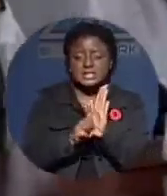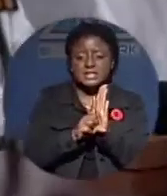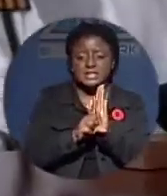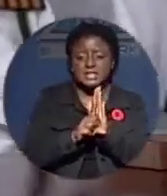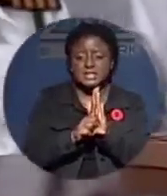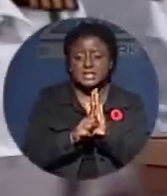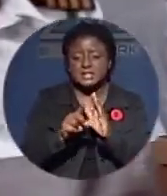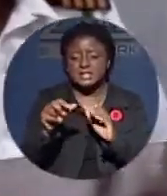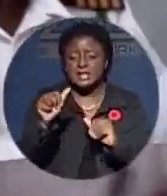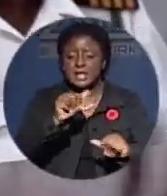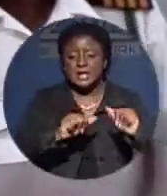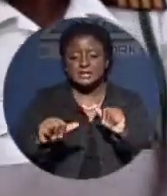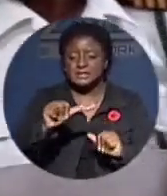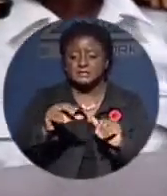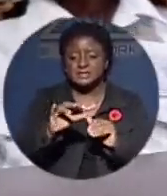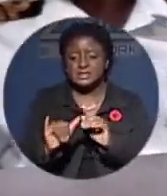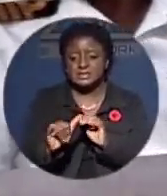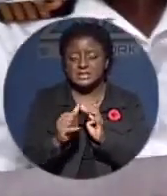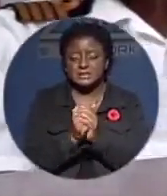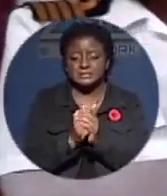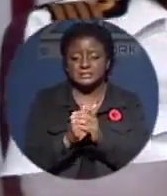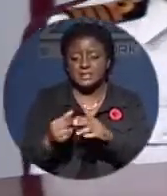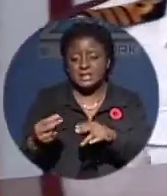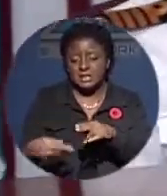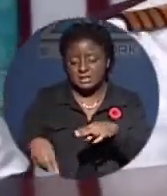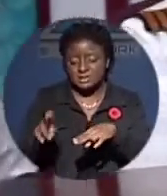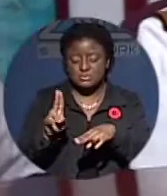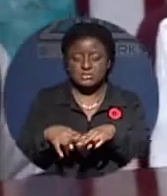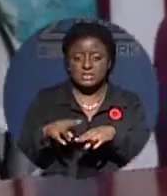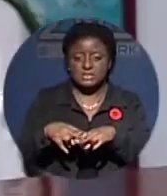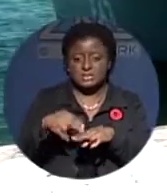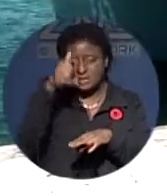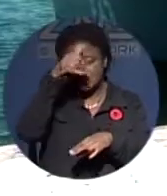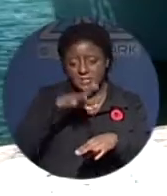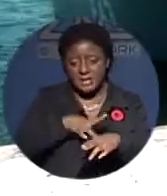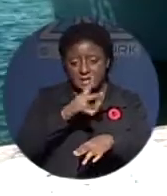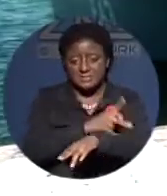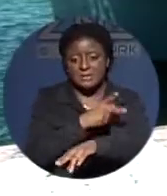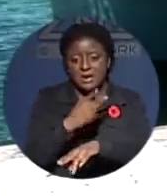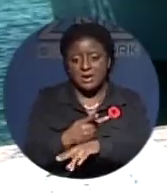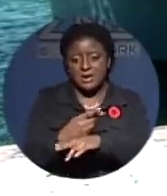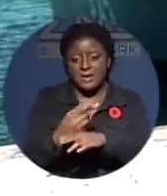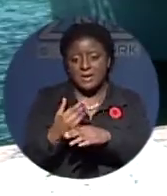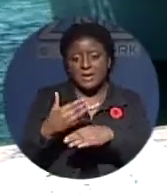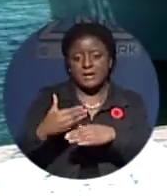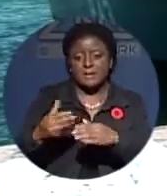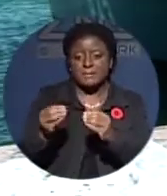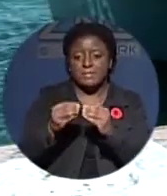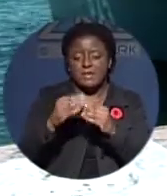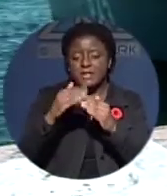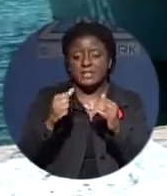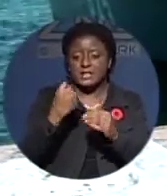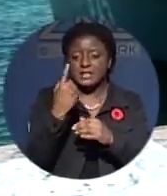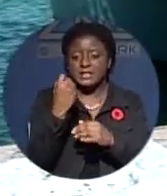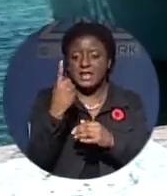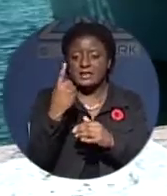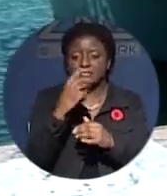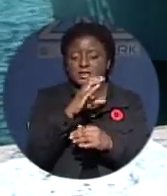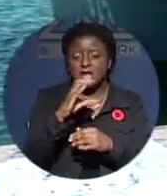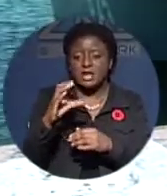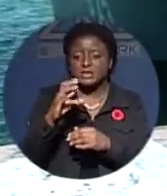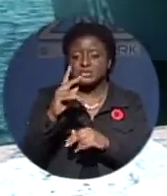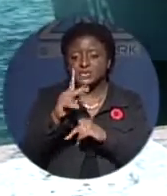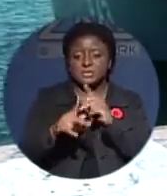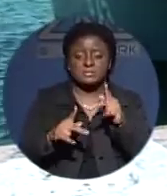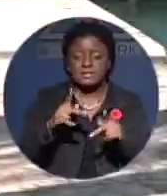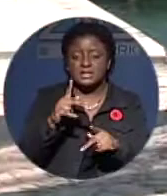the ongoing recruitment process increasing manpower and efficiency beyond the 1,100-strong force, he acknowledges that there is